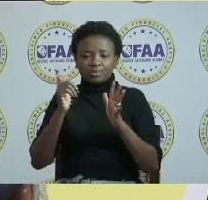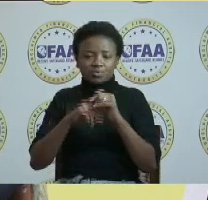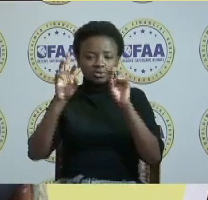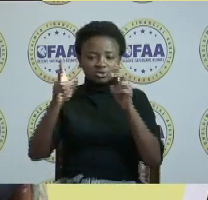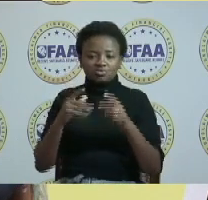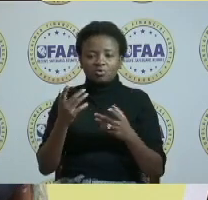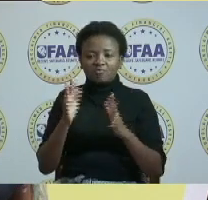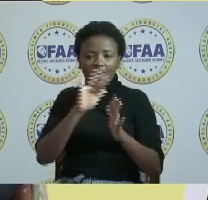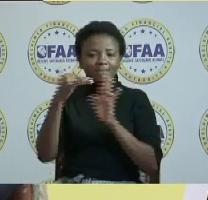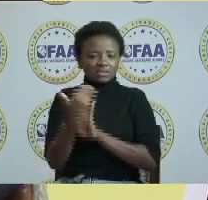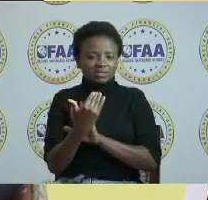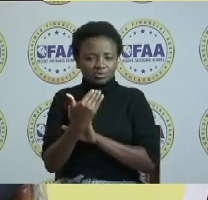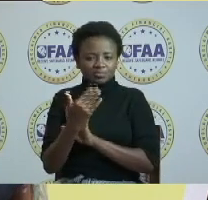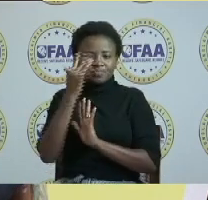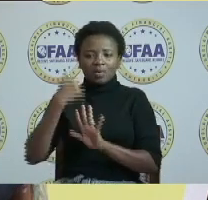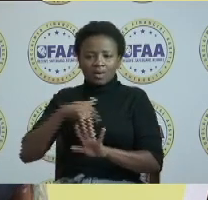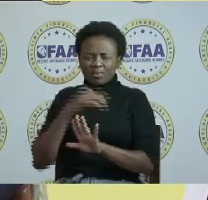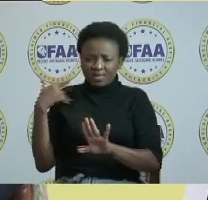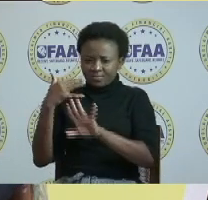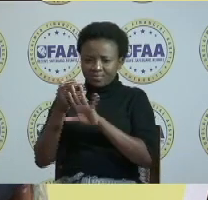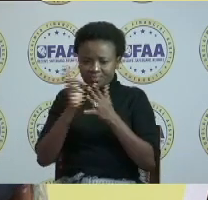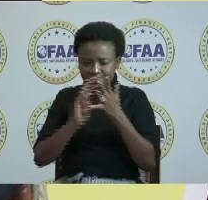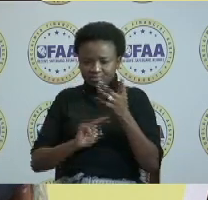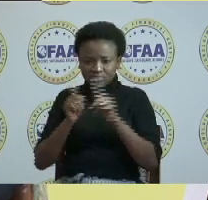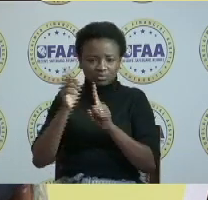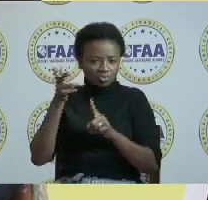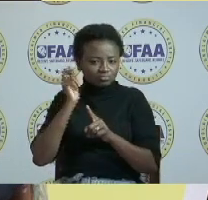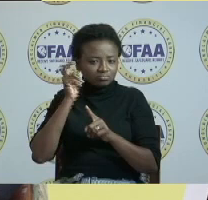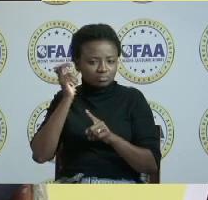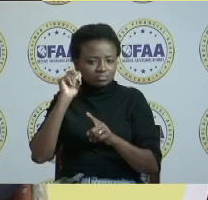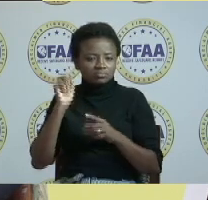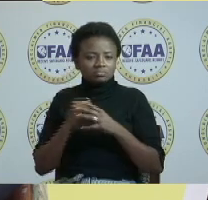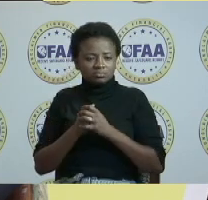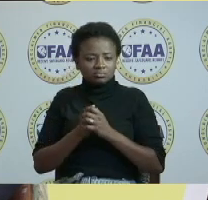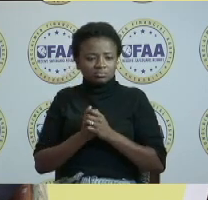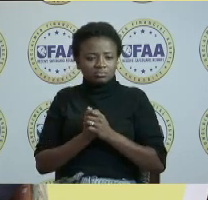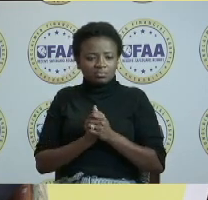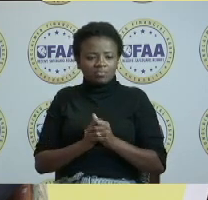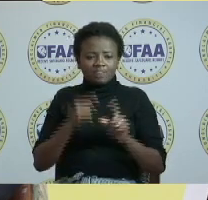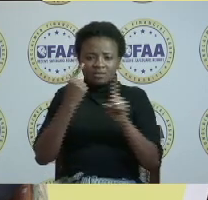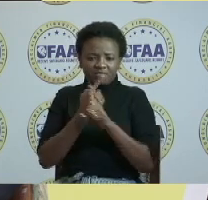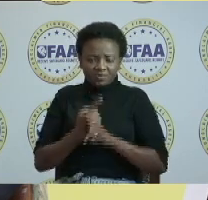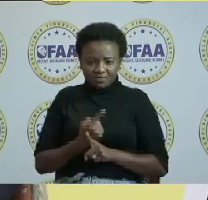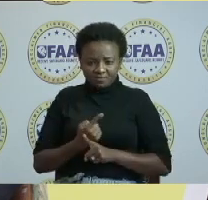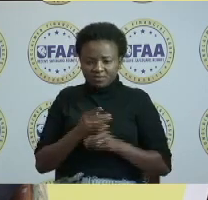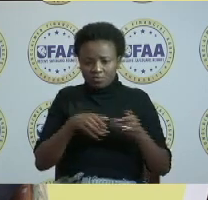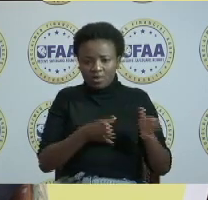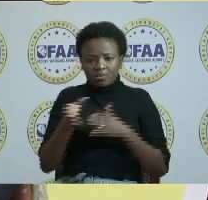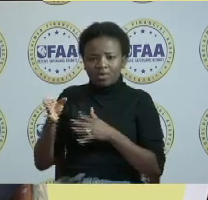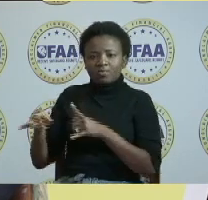the perception. We've been reading and perhaps hearing on several mediums of